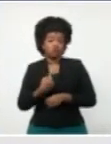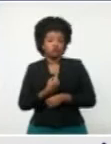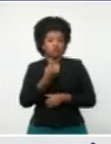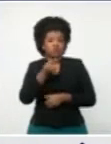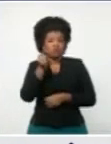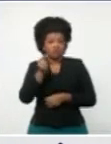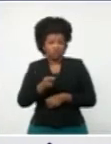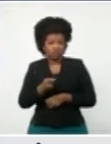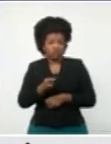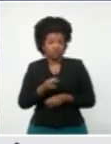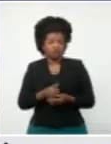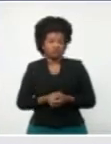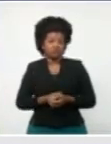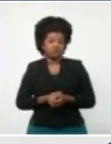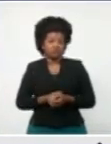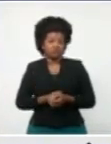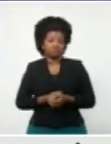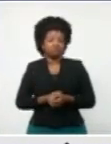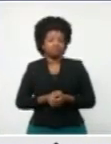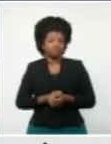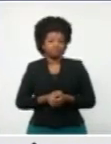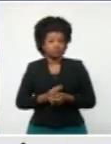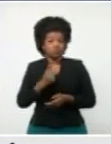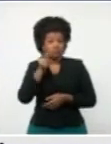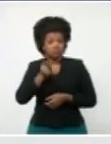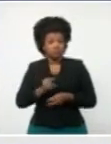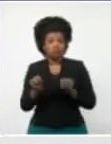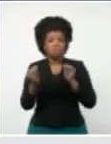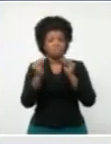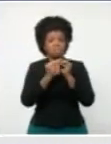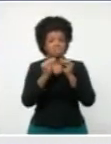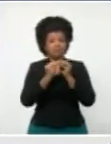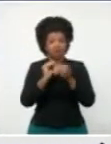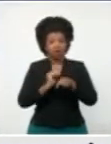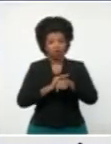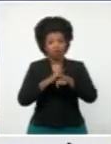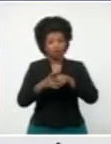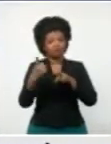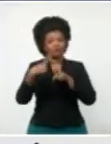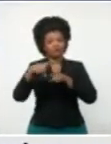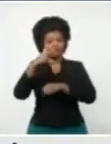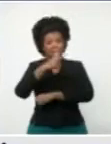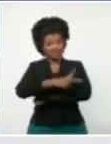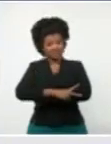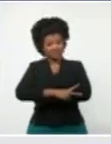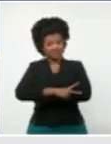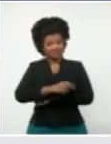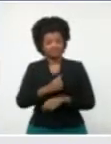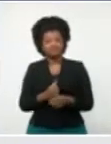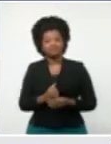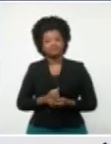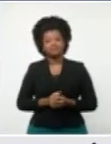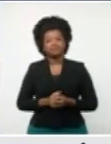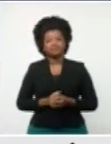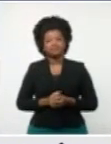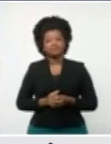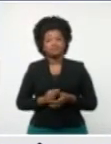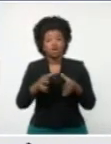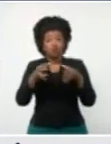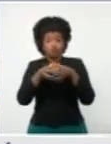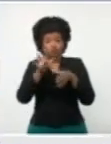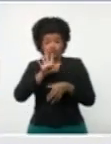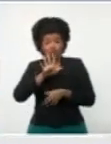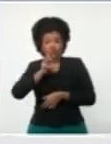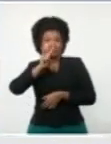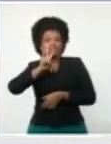1,111, that is 50.4% of the cases diagnosed in Cuba, Two are of the female